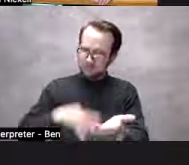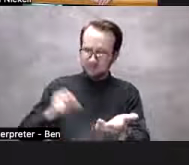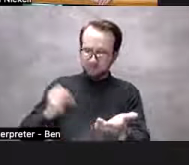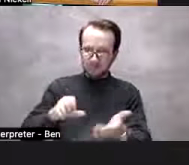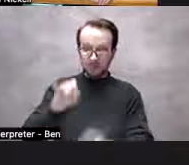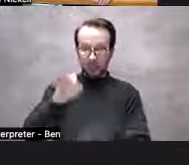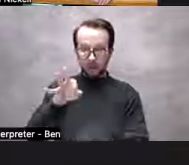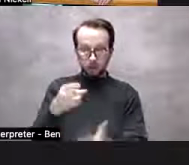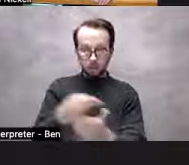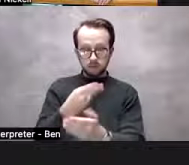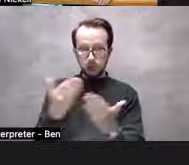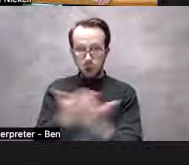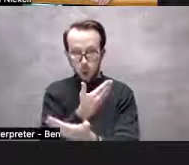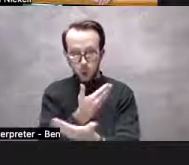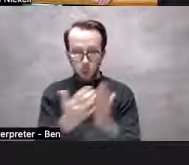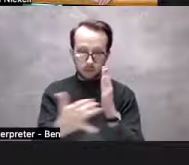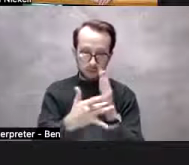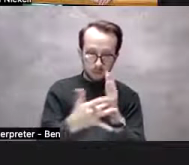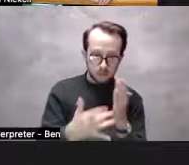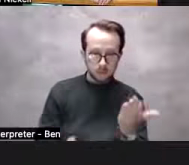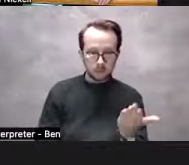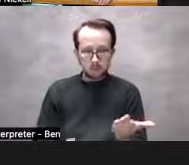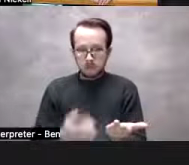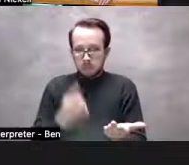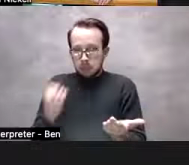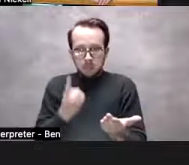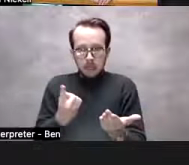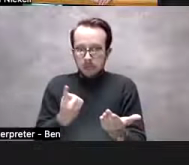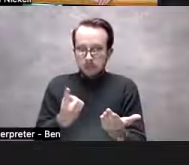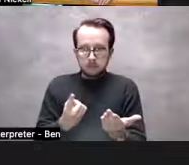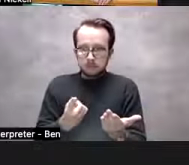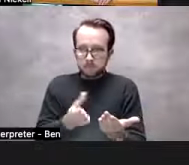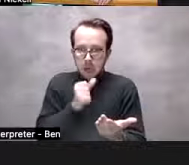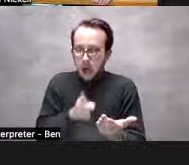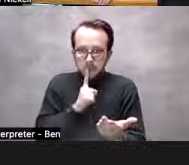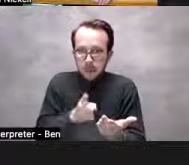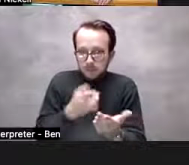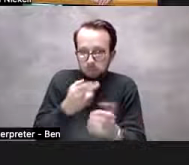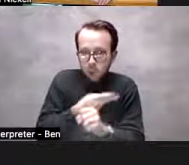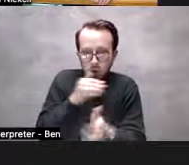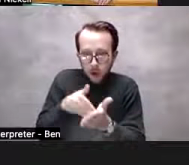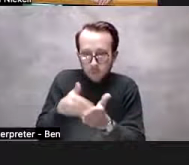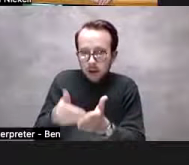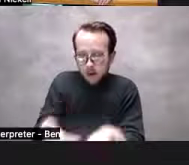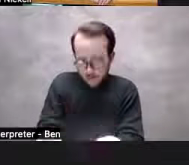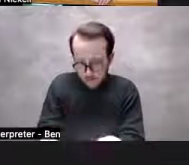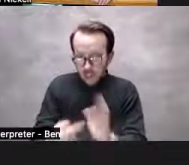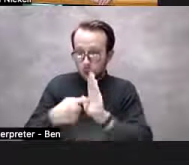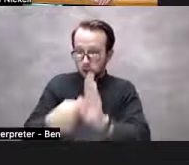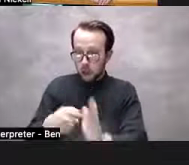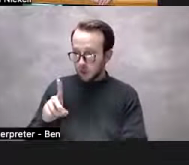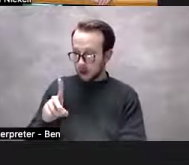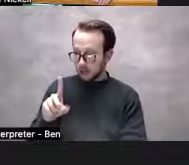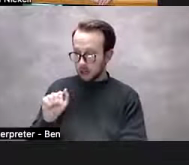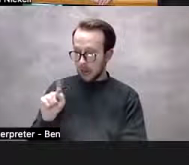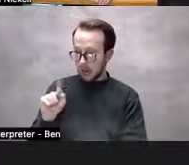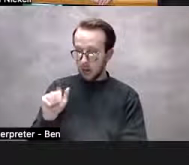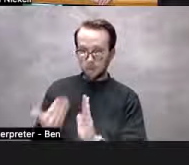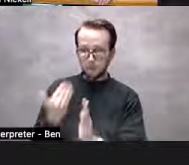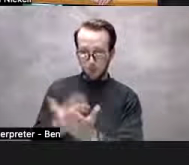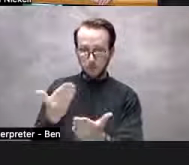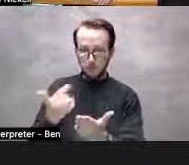novel technique or something that is not really used a lot, you know, to show some data proving that you can do this can really be